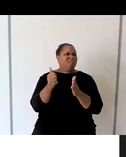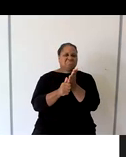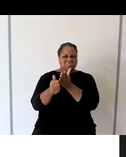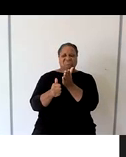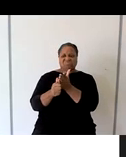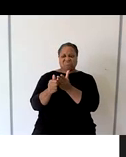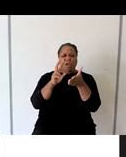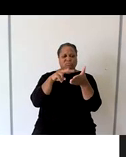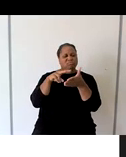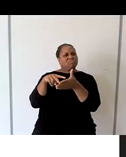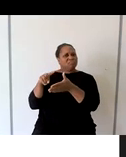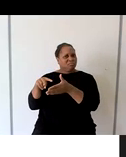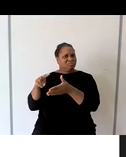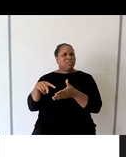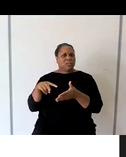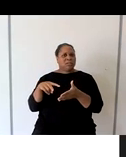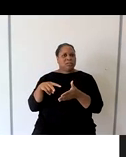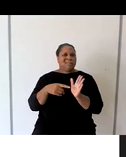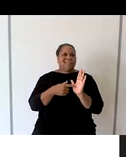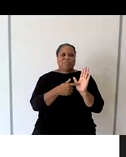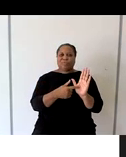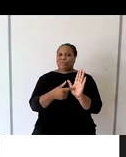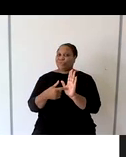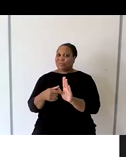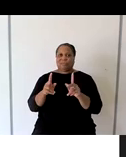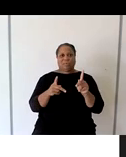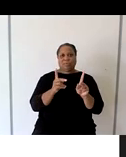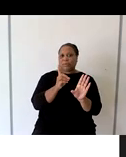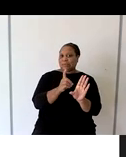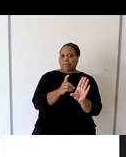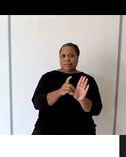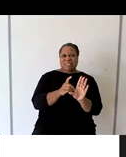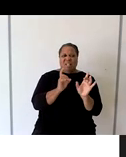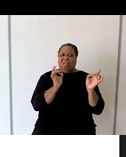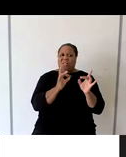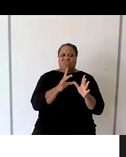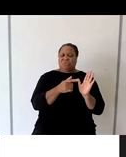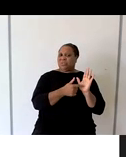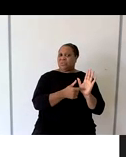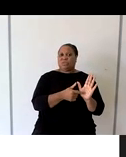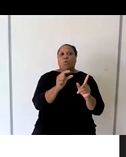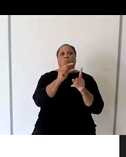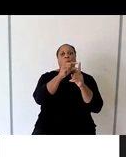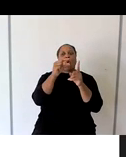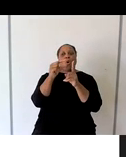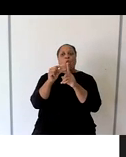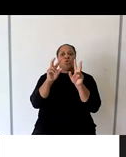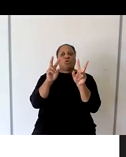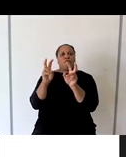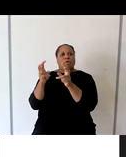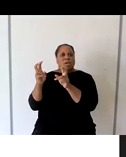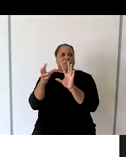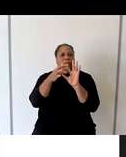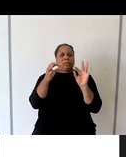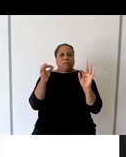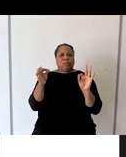too, that portray people with disabilities in a tragic light, also use words or phrases such as